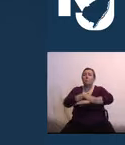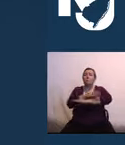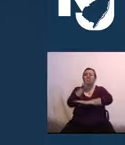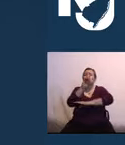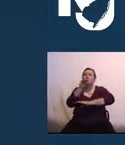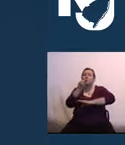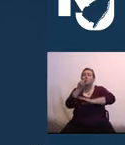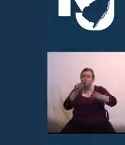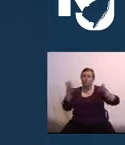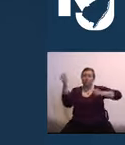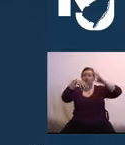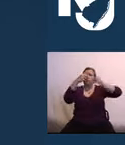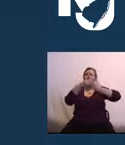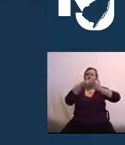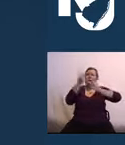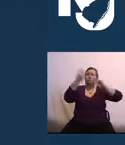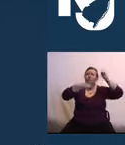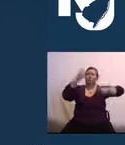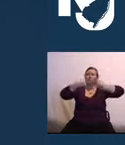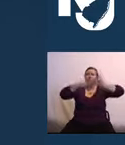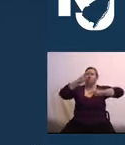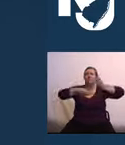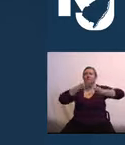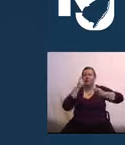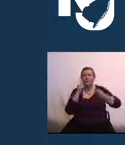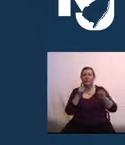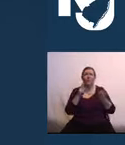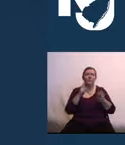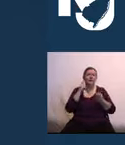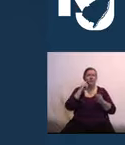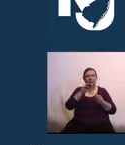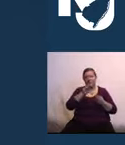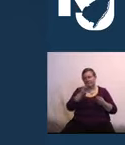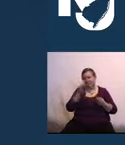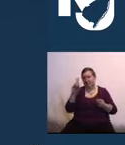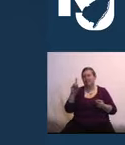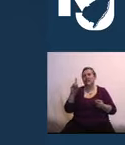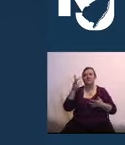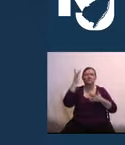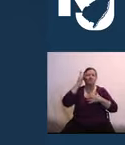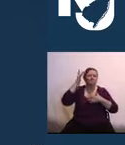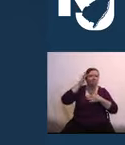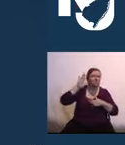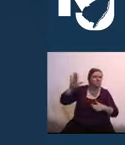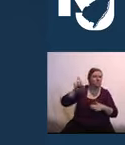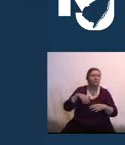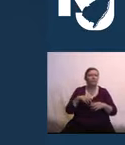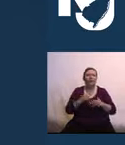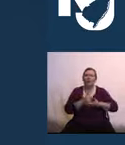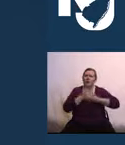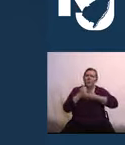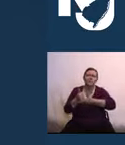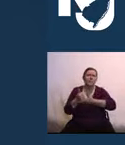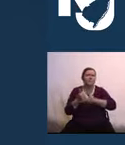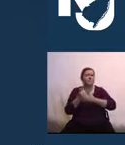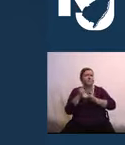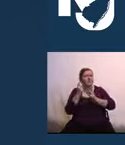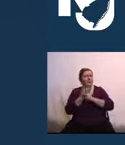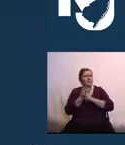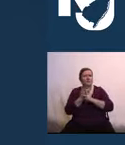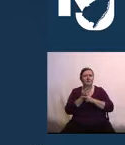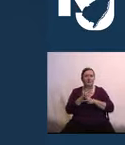Fill the Boot charitable campaign. But he was equally passionate about helping to maintain the Atlantic City Community